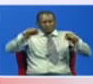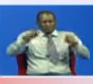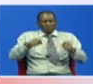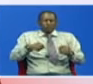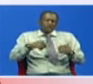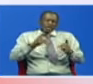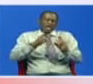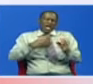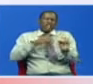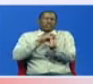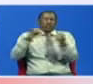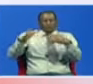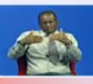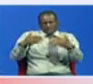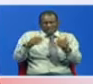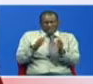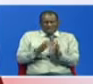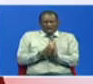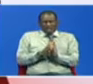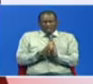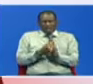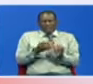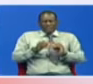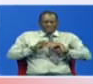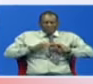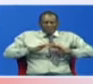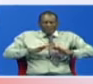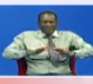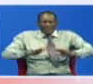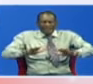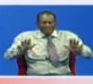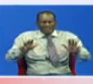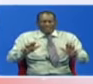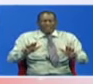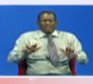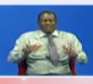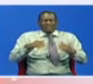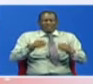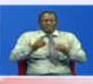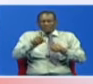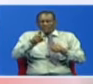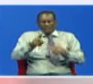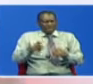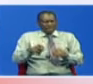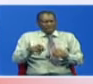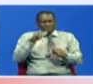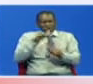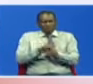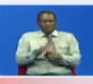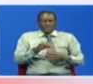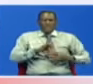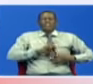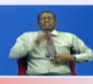symptomatic and they are shedding the virus in huge quantities. And in the spirit of Africans, as we care for the